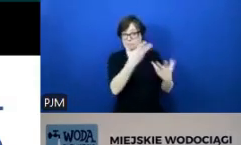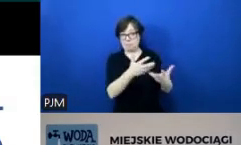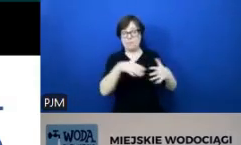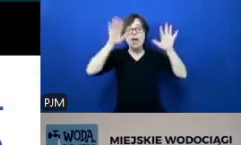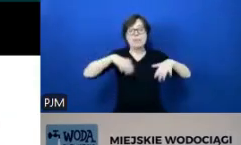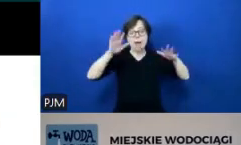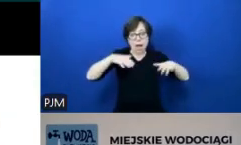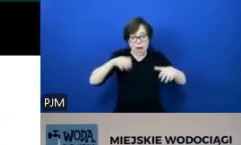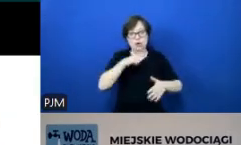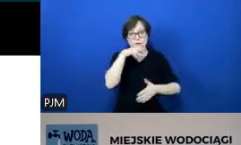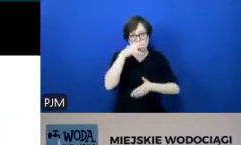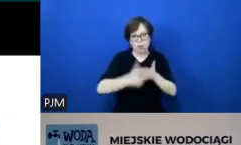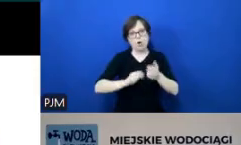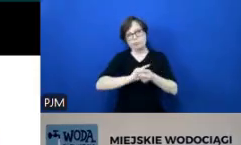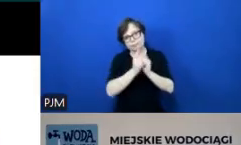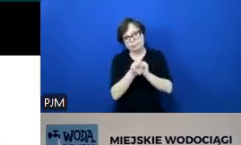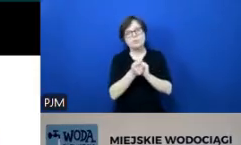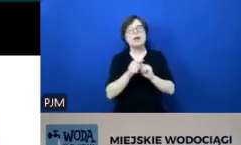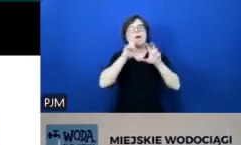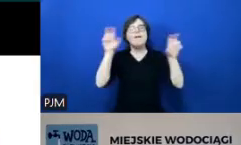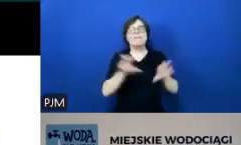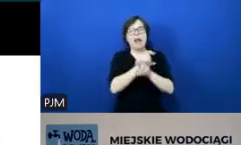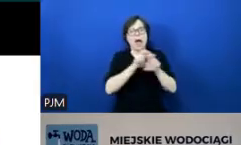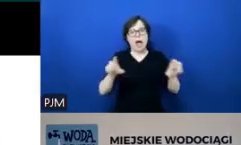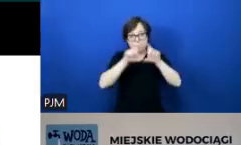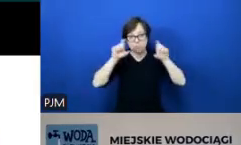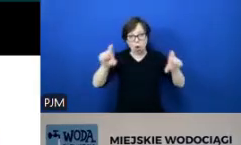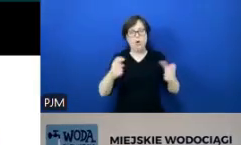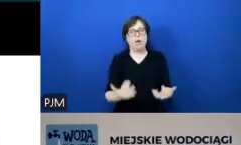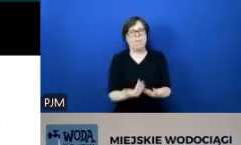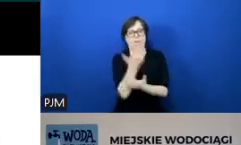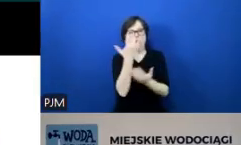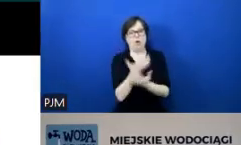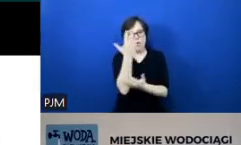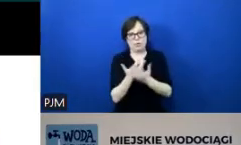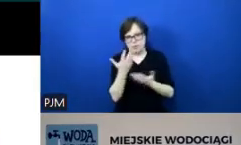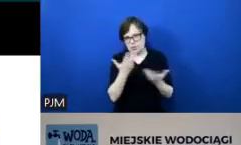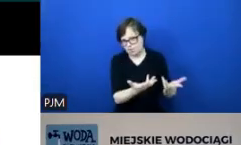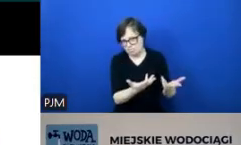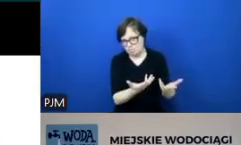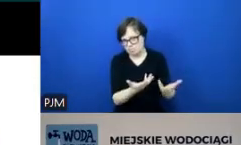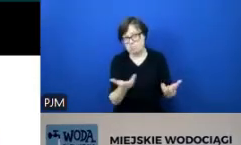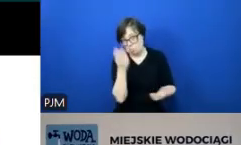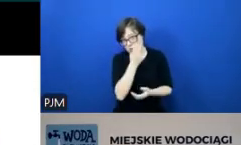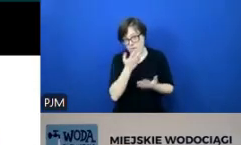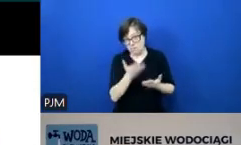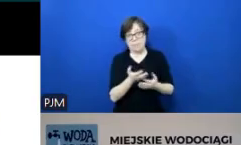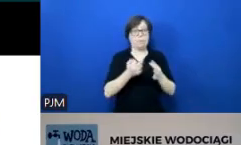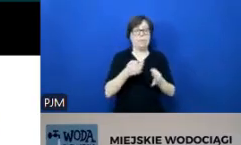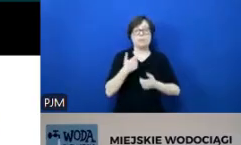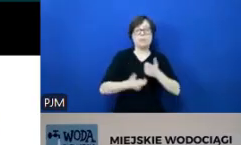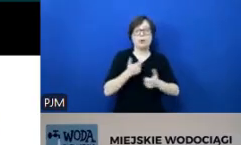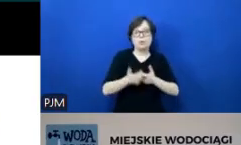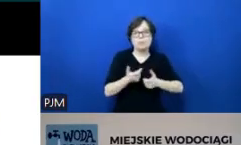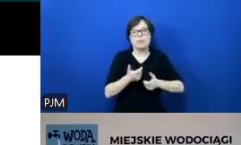use of rainwater for a fountain in front of the Philharmonic. a very interesting idea of the city. At this